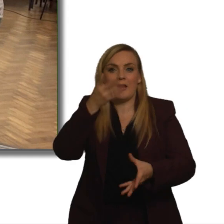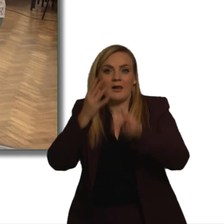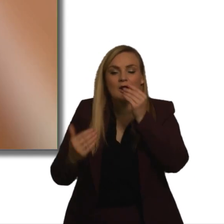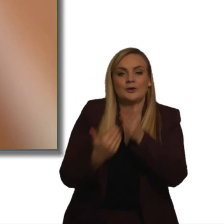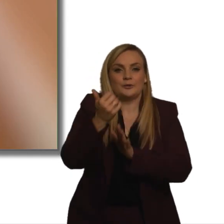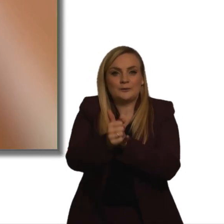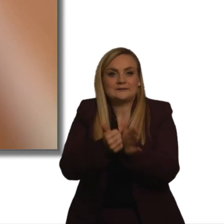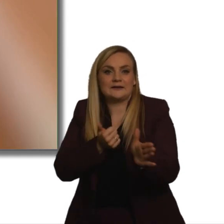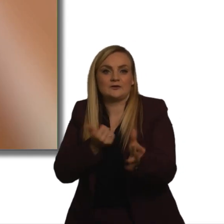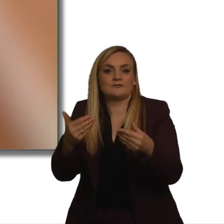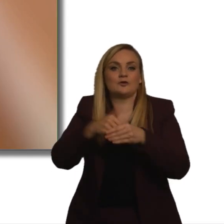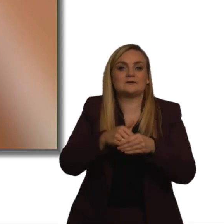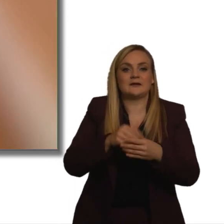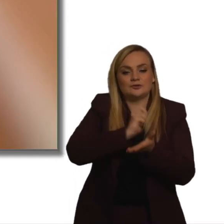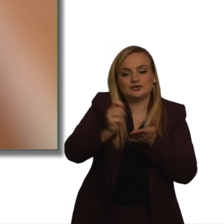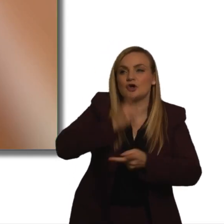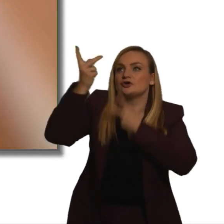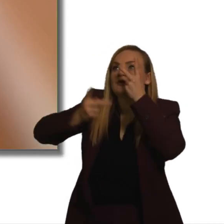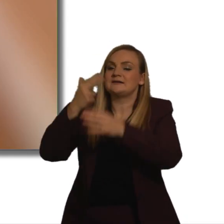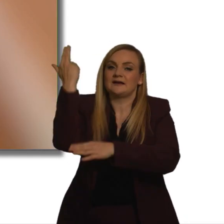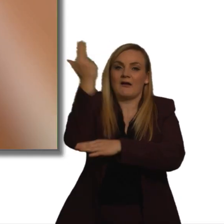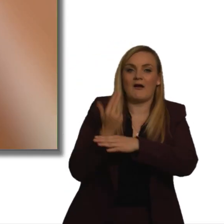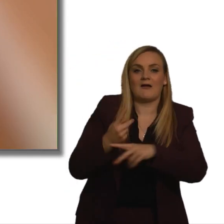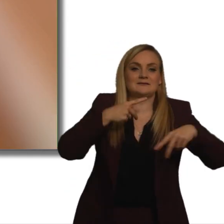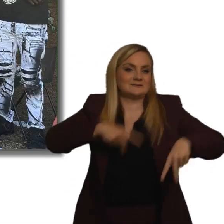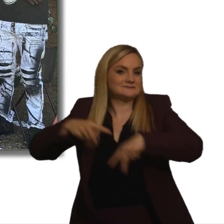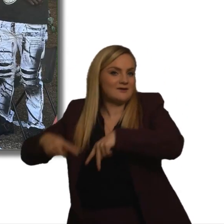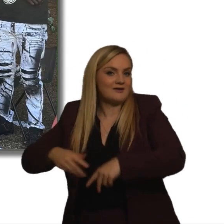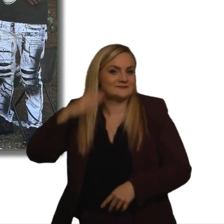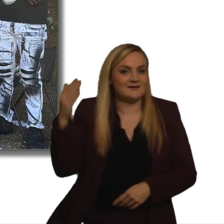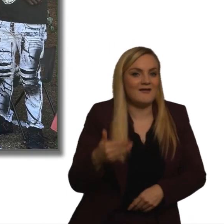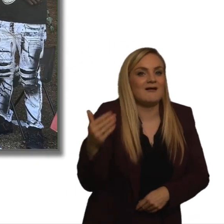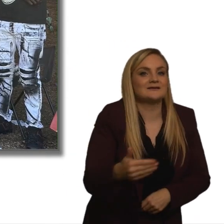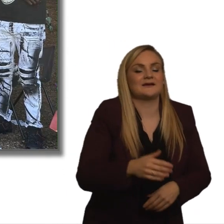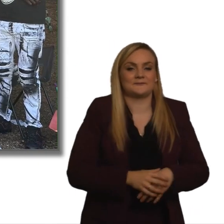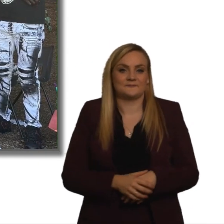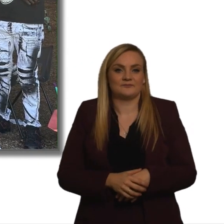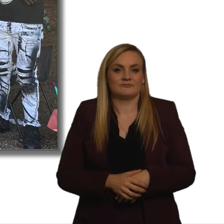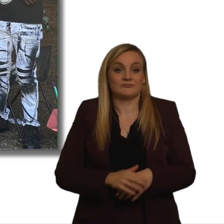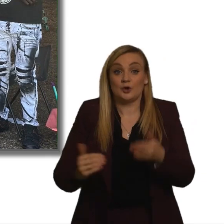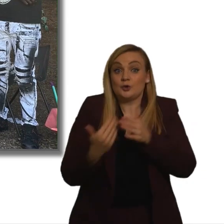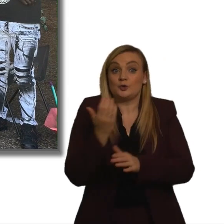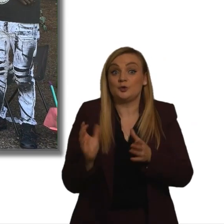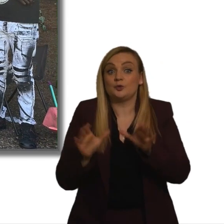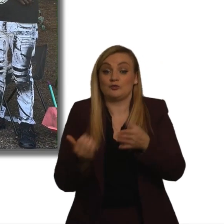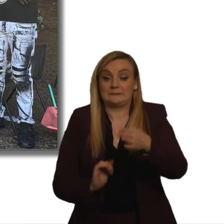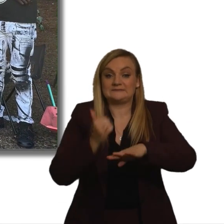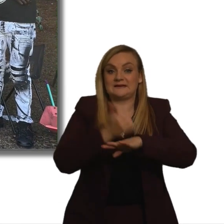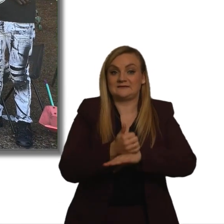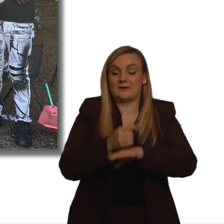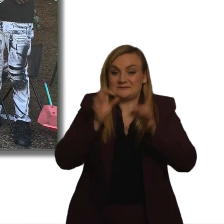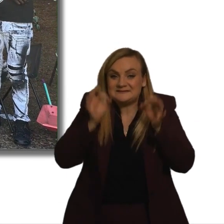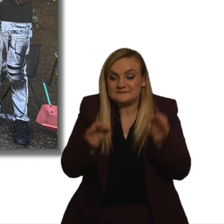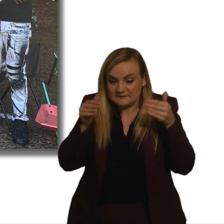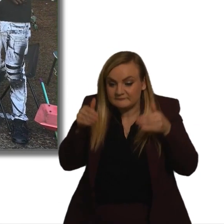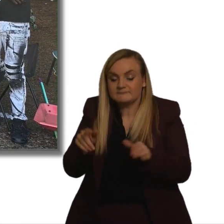skills, including songwriting, art, dance and gardening. We've also set up some new groups this year, focusing on young